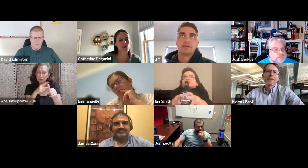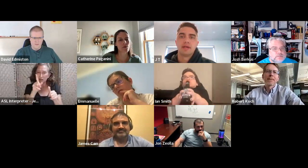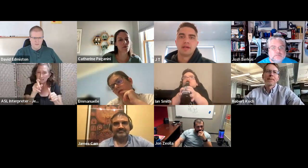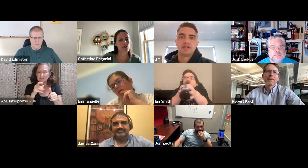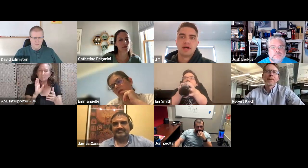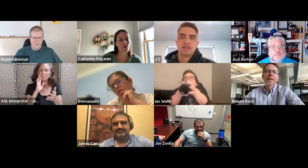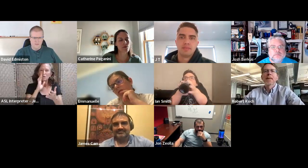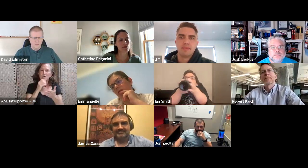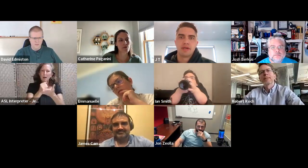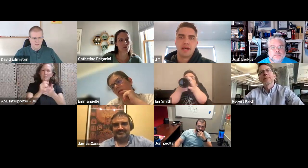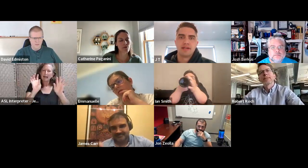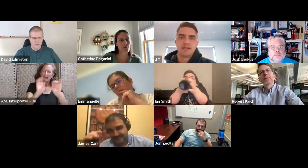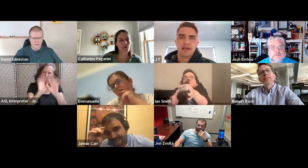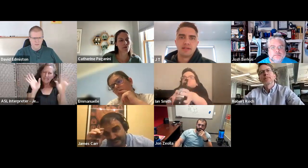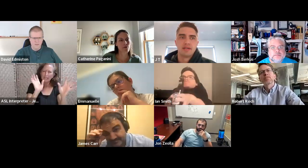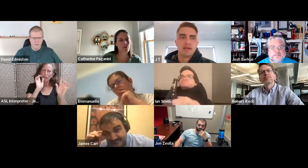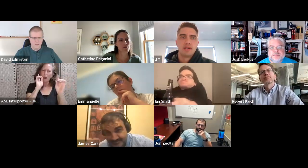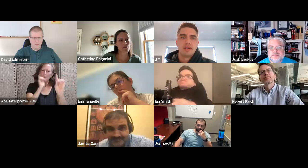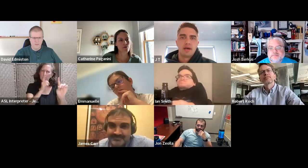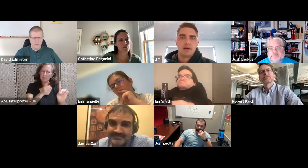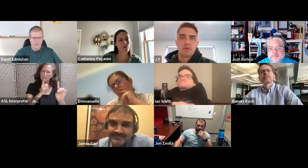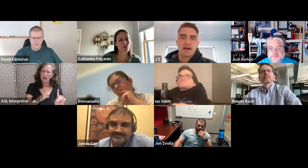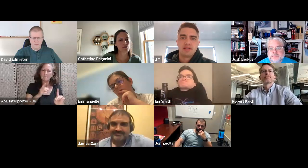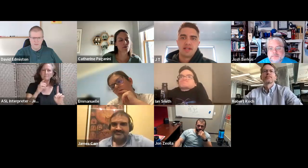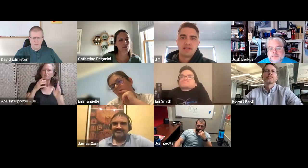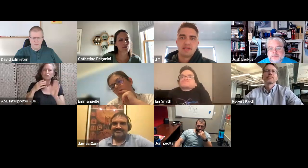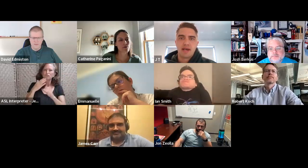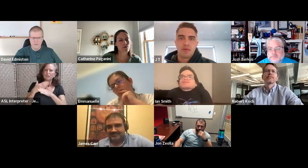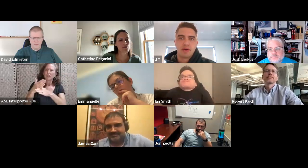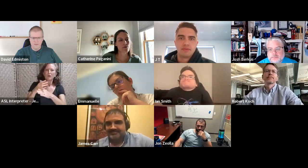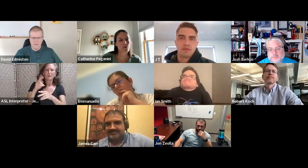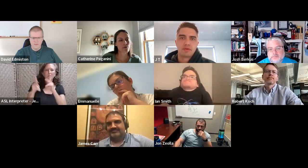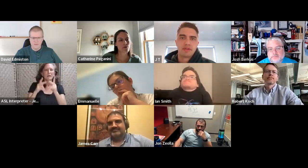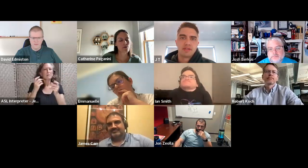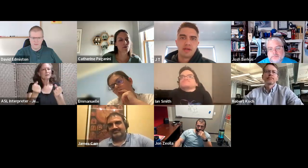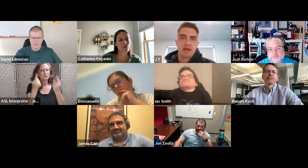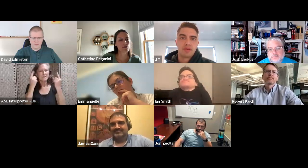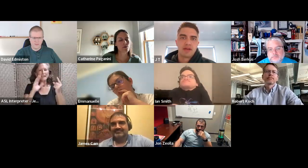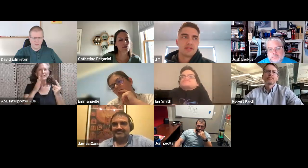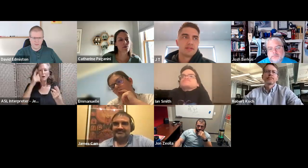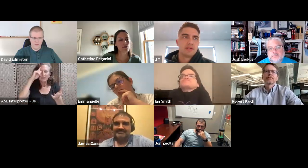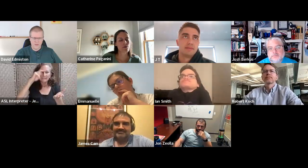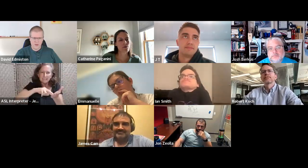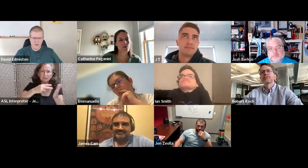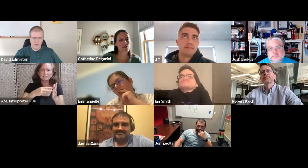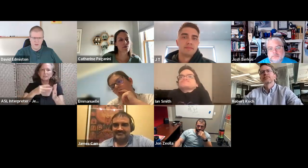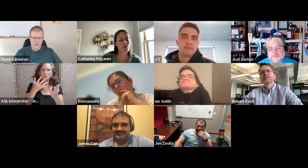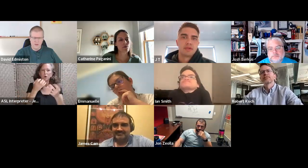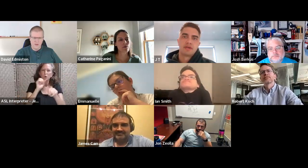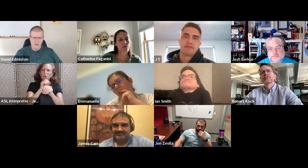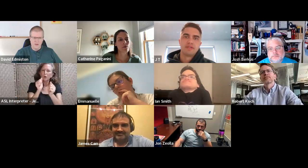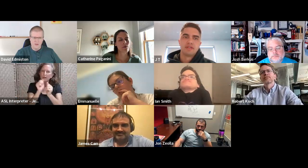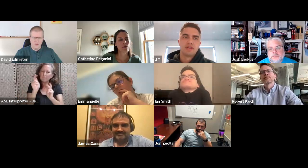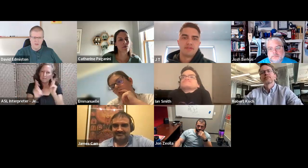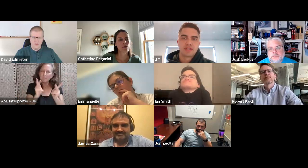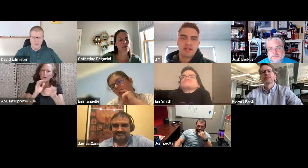clear and concise so people can understand what our intent is and how we hope to work with with others?